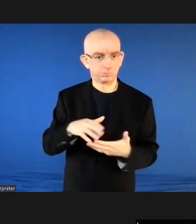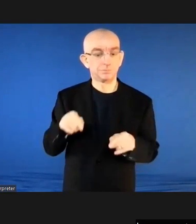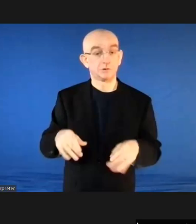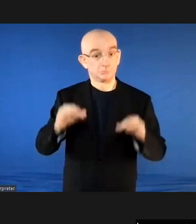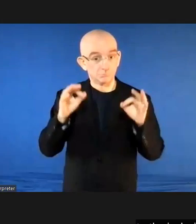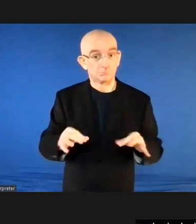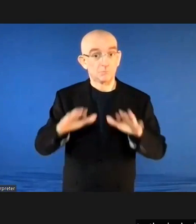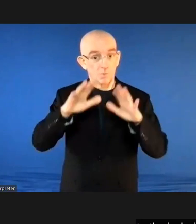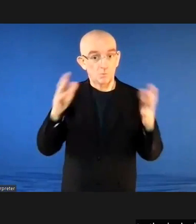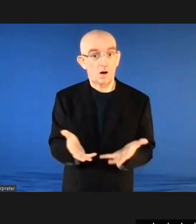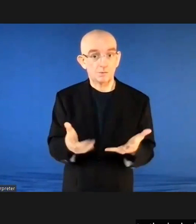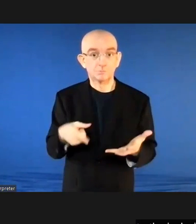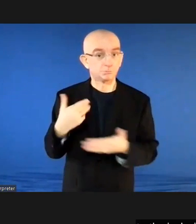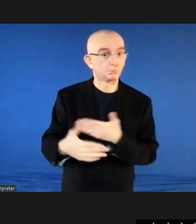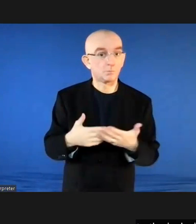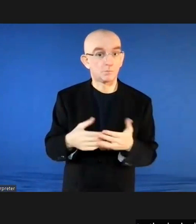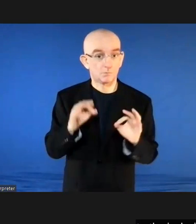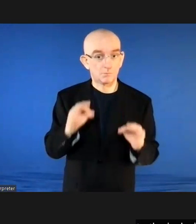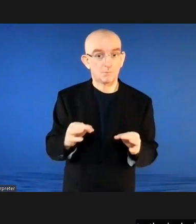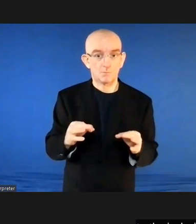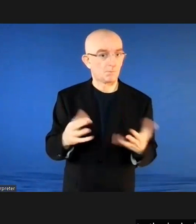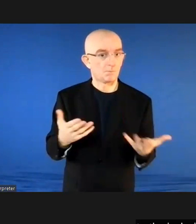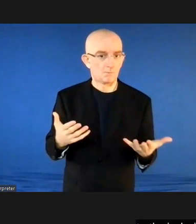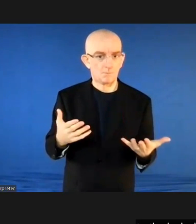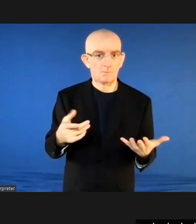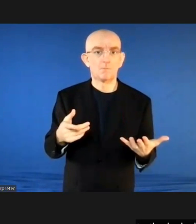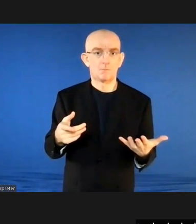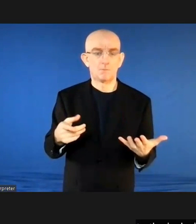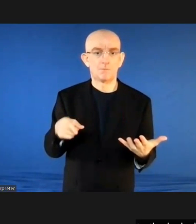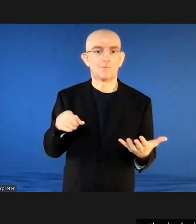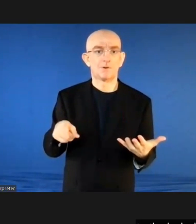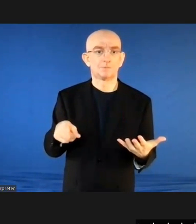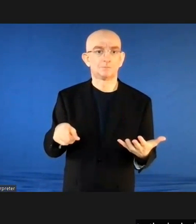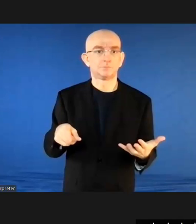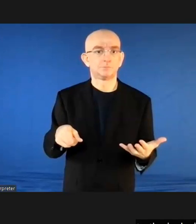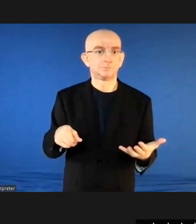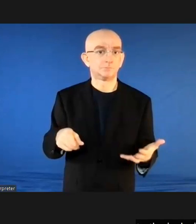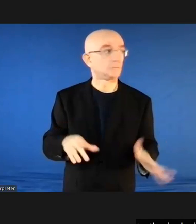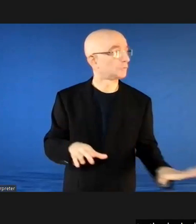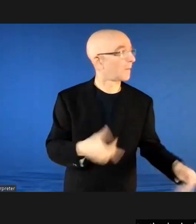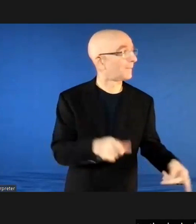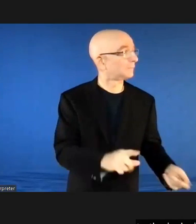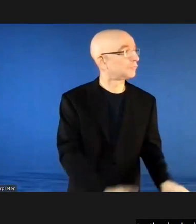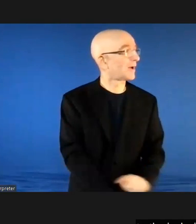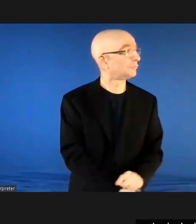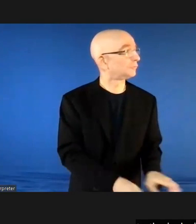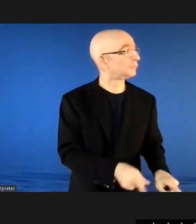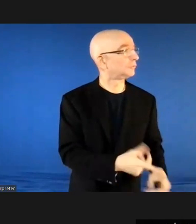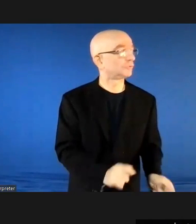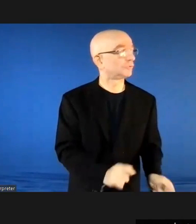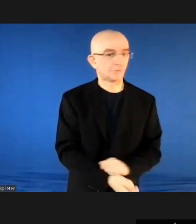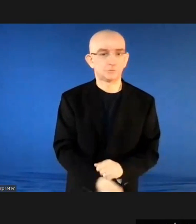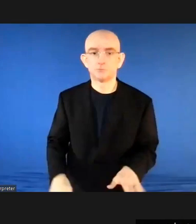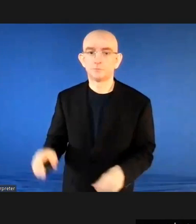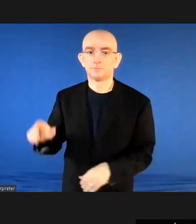so negotiating these inconsistencies is a real challenge for us and needs a coordinated approach across ministries